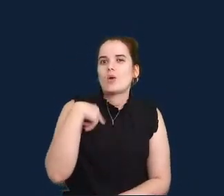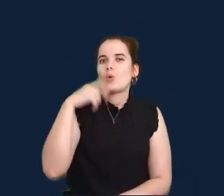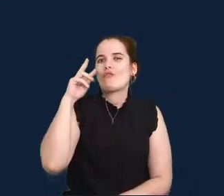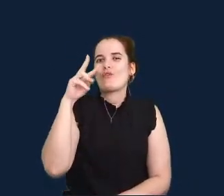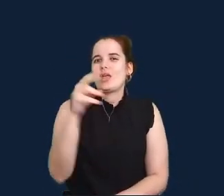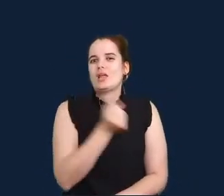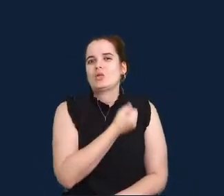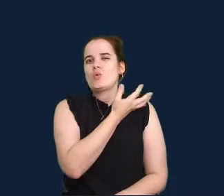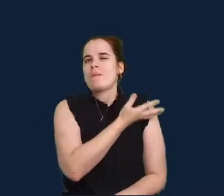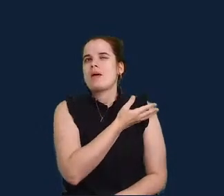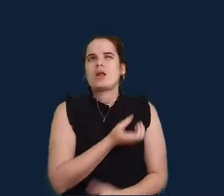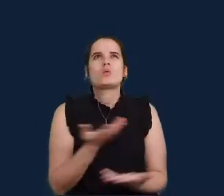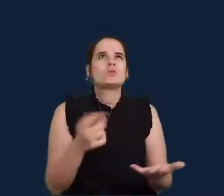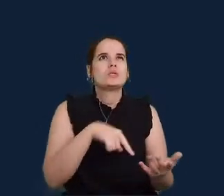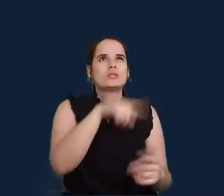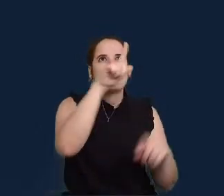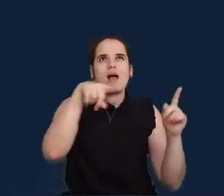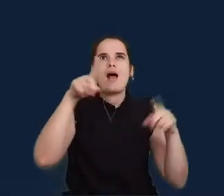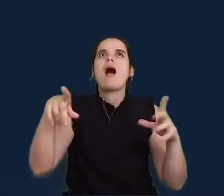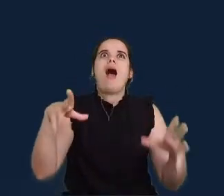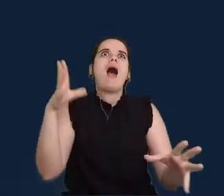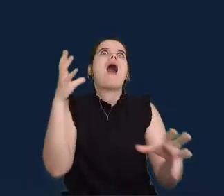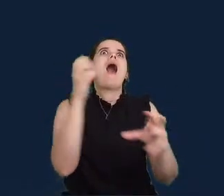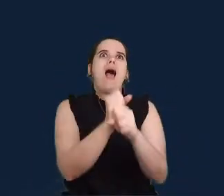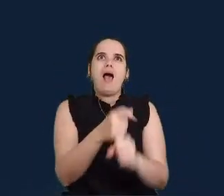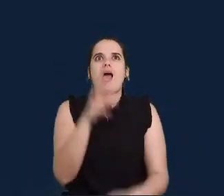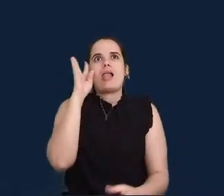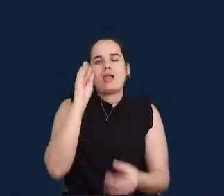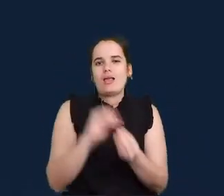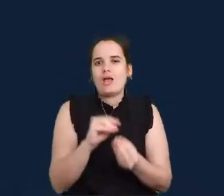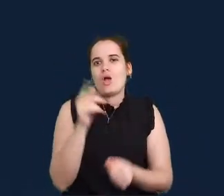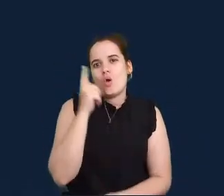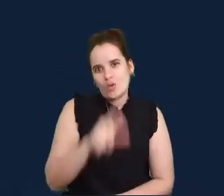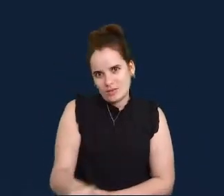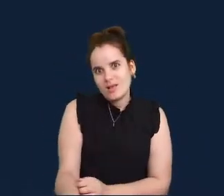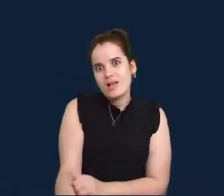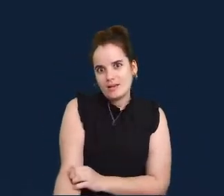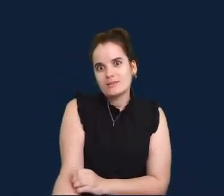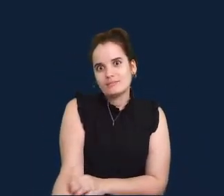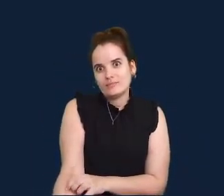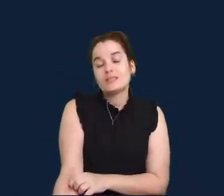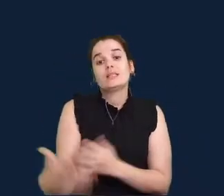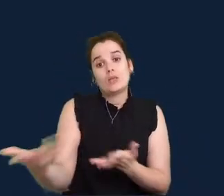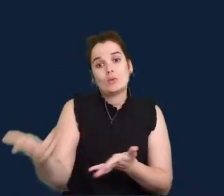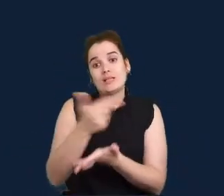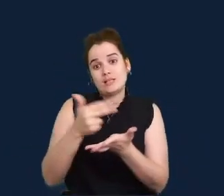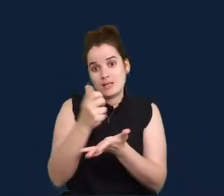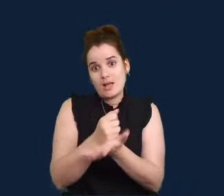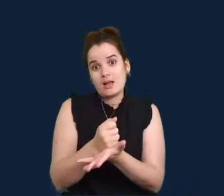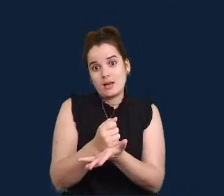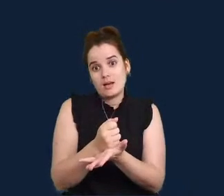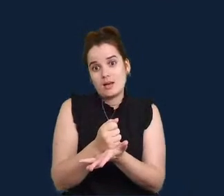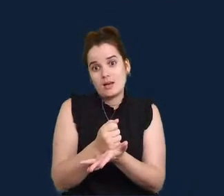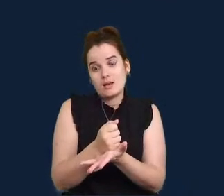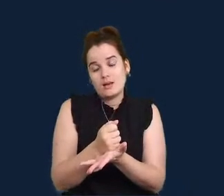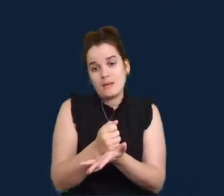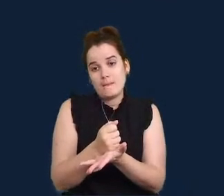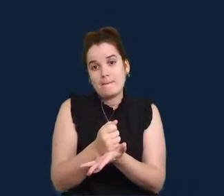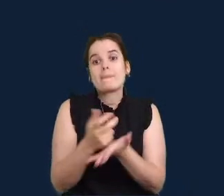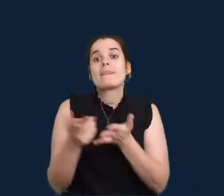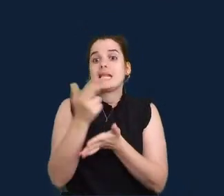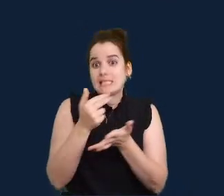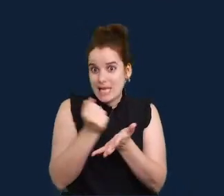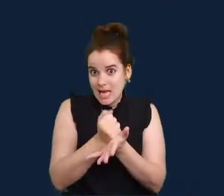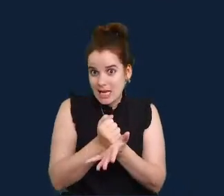me. So I see design as even as a reporting tool to find that neighborhood